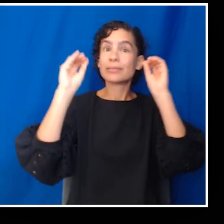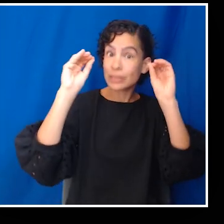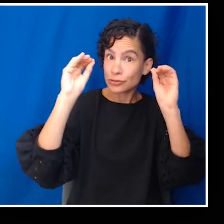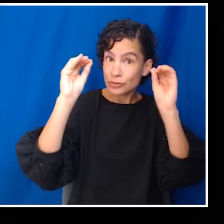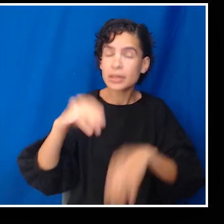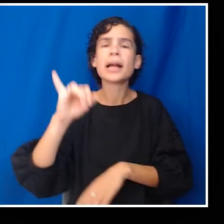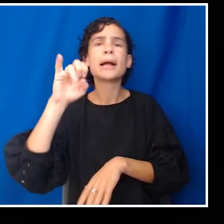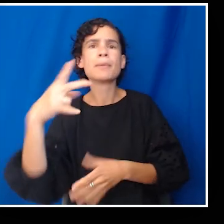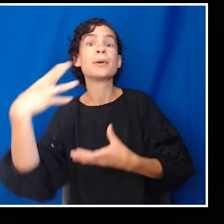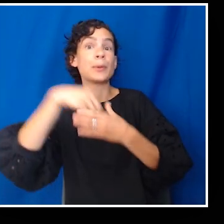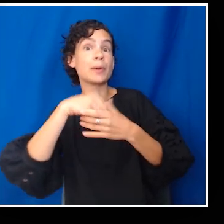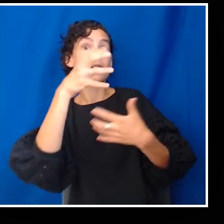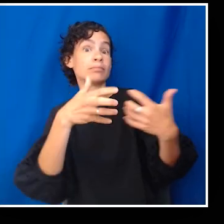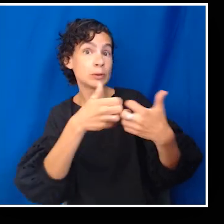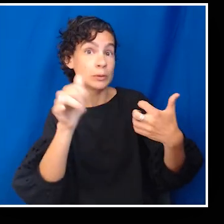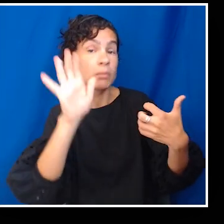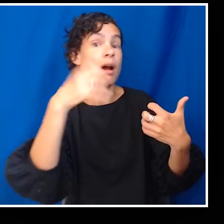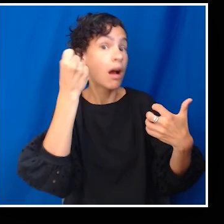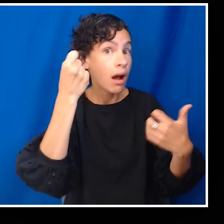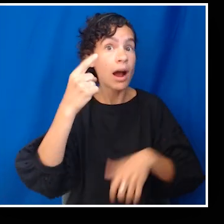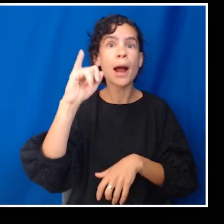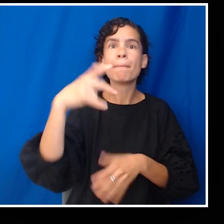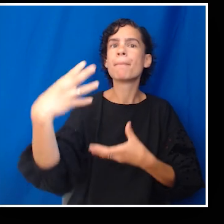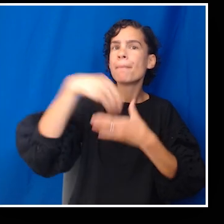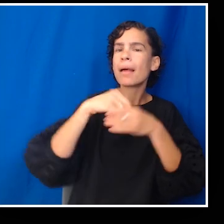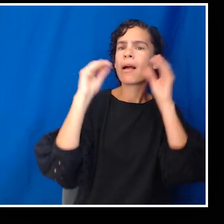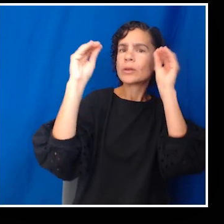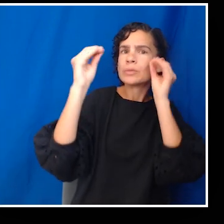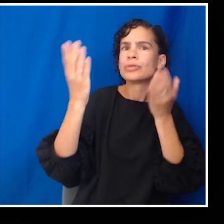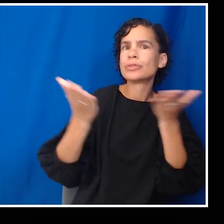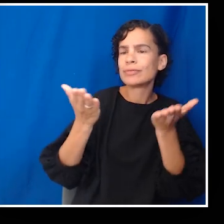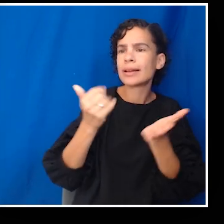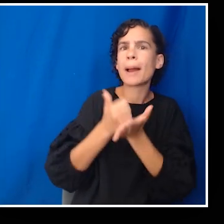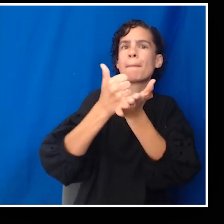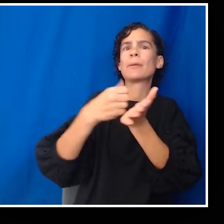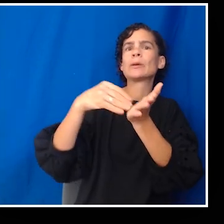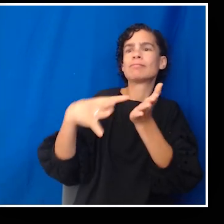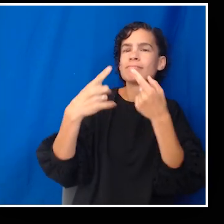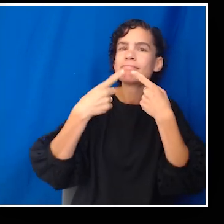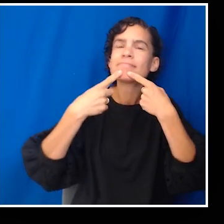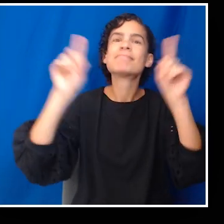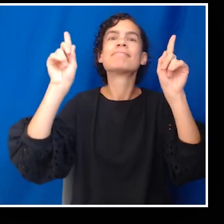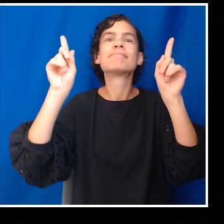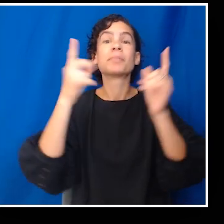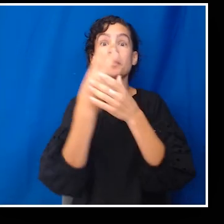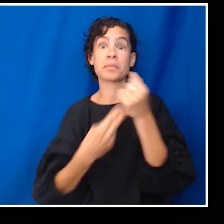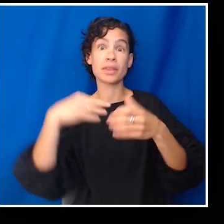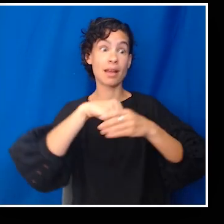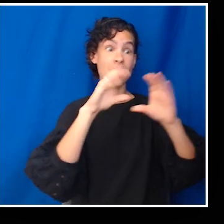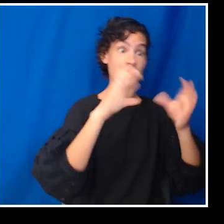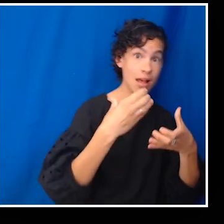IEP includes accommodations too, but an IEP is also a plan for instruction and services that will help the student reach their goals,